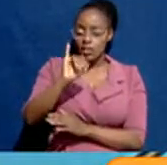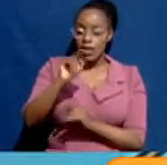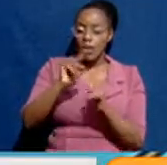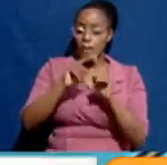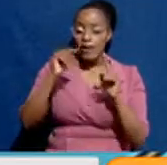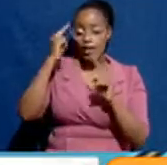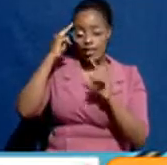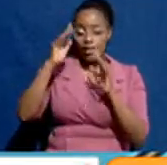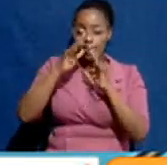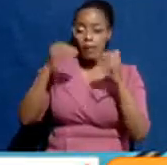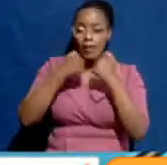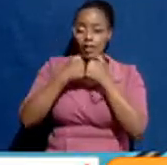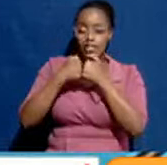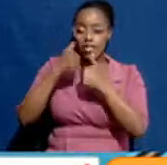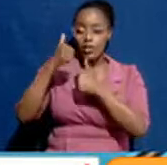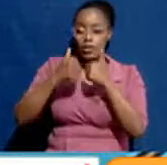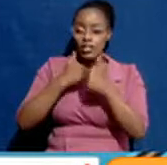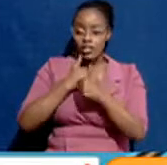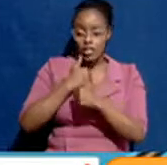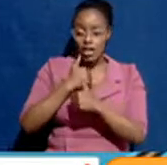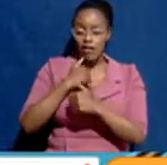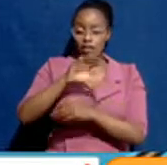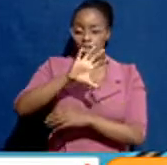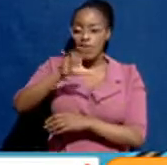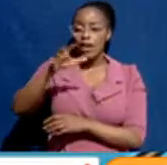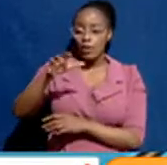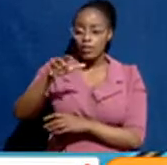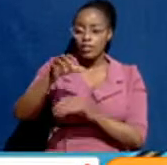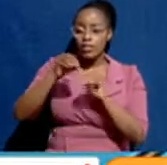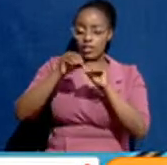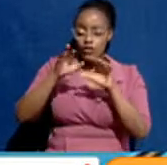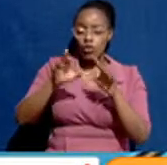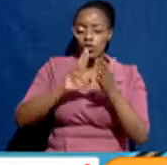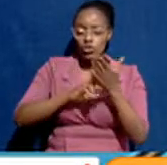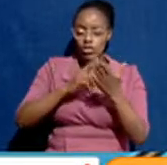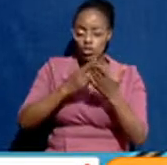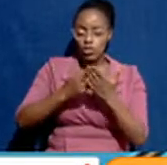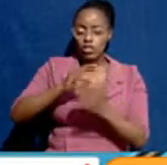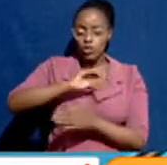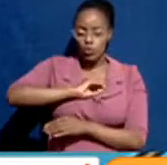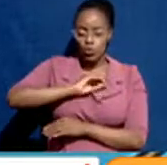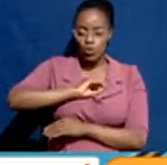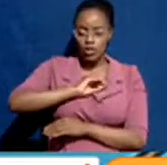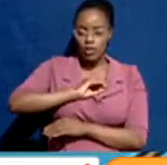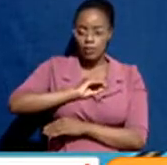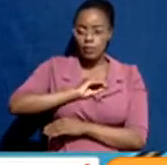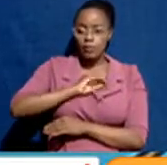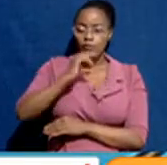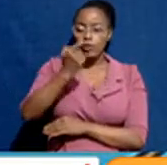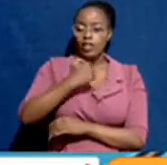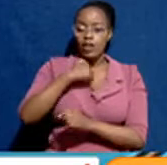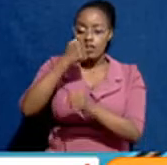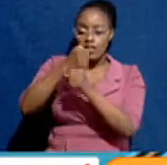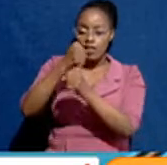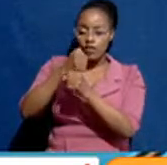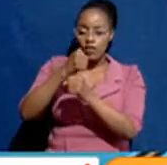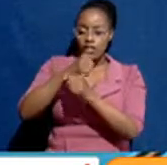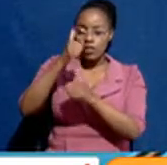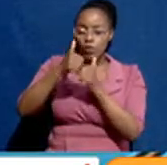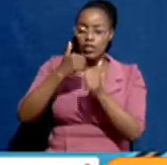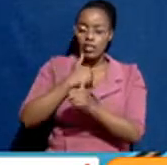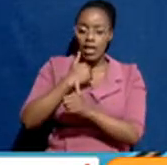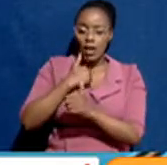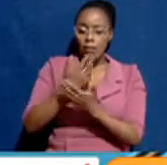main challenge that we have been facing as counties is the issue of resources. of course, there are functions that have been